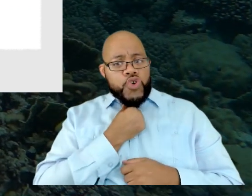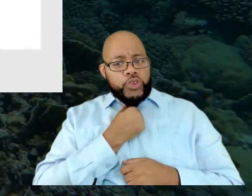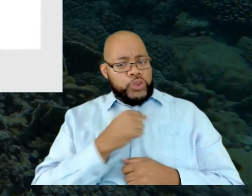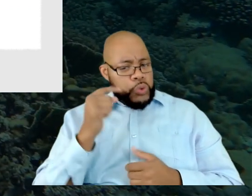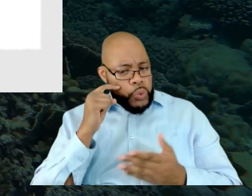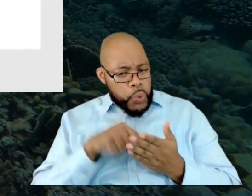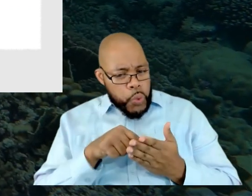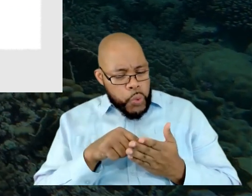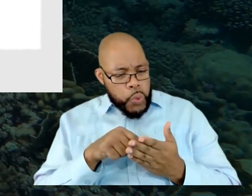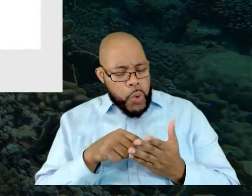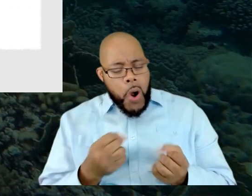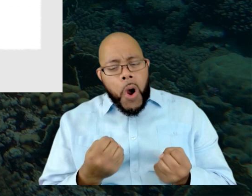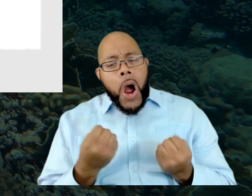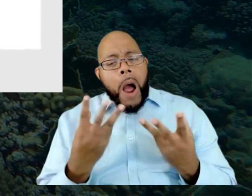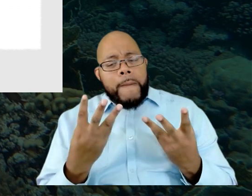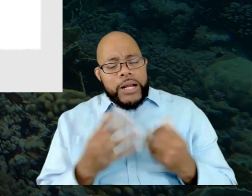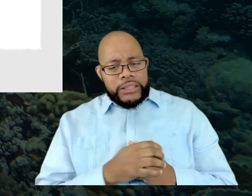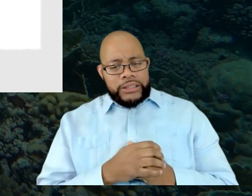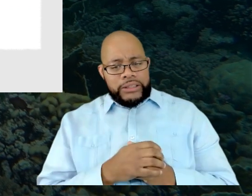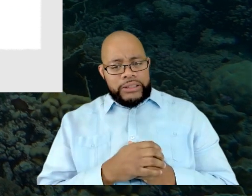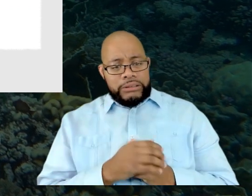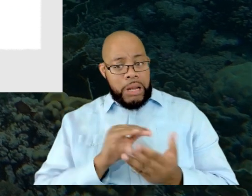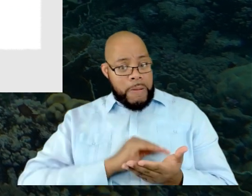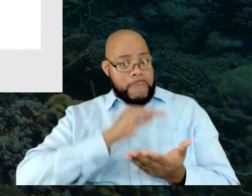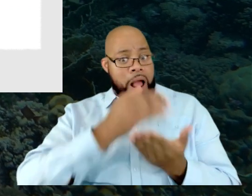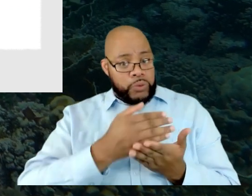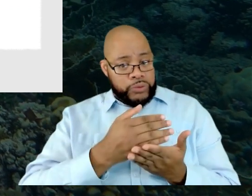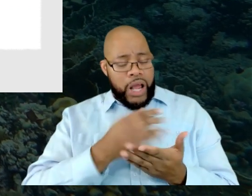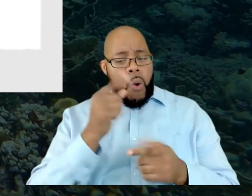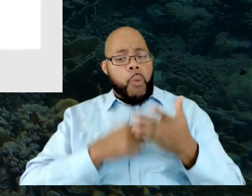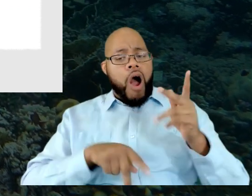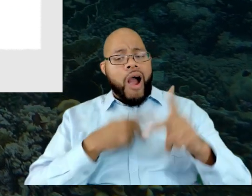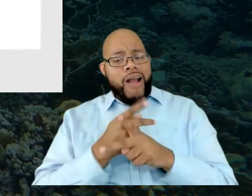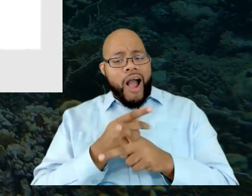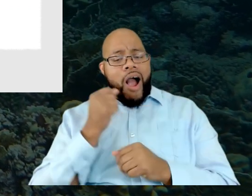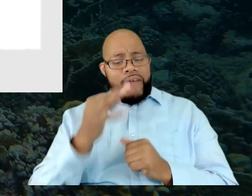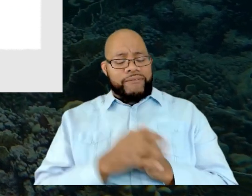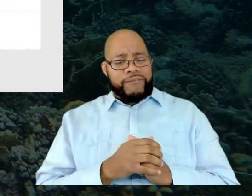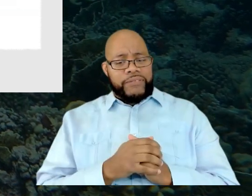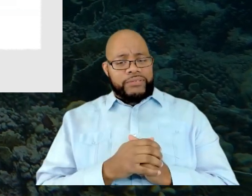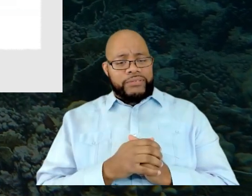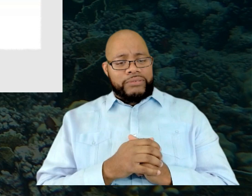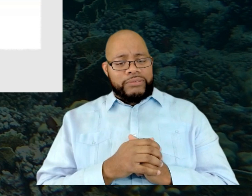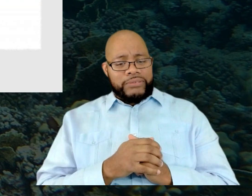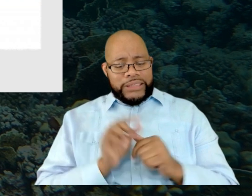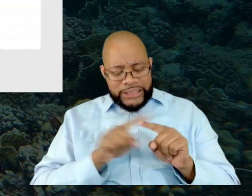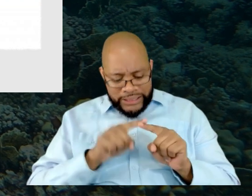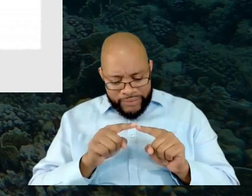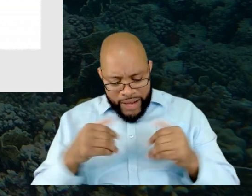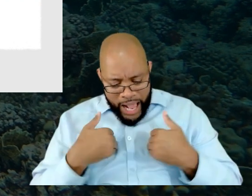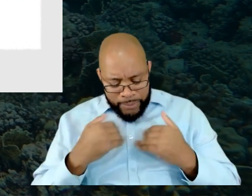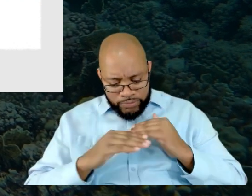know how many, how abundant, and what types of benthic components